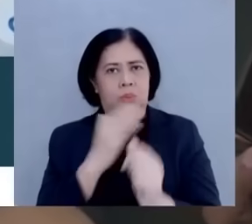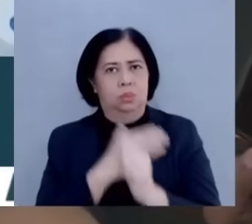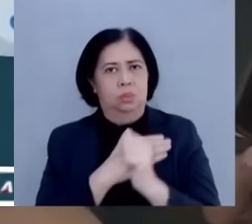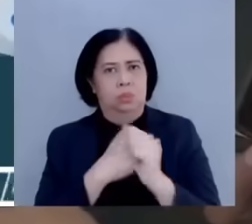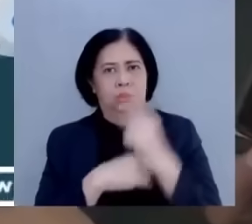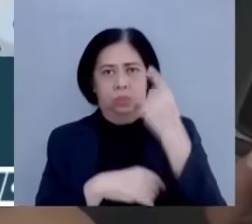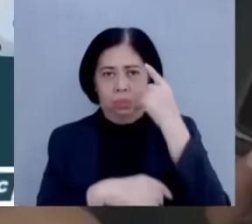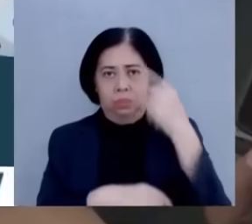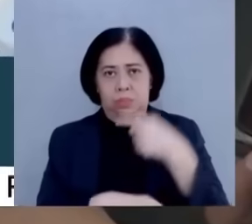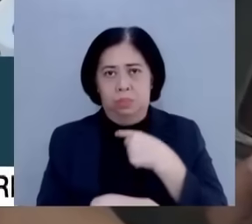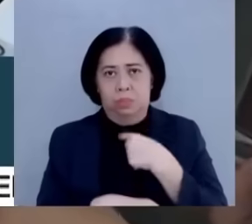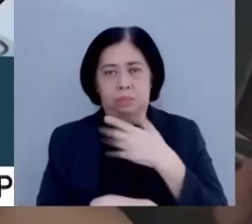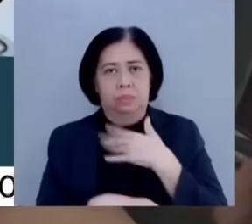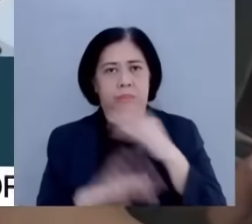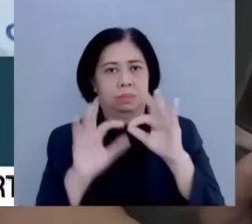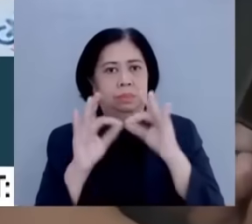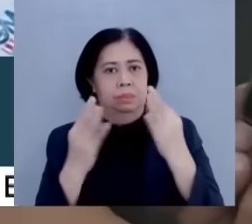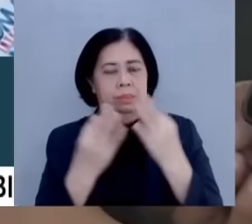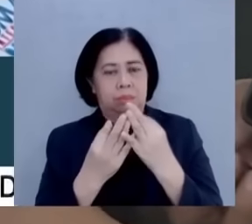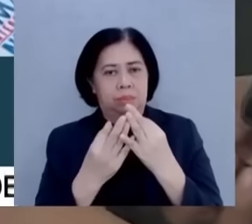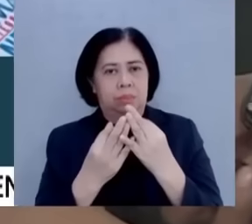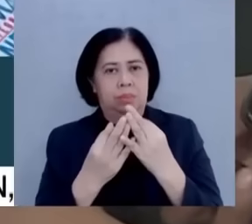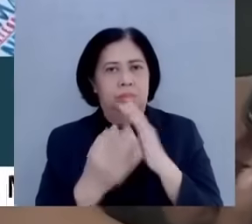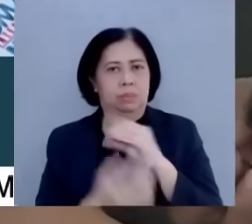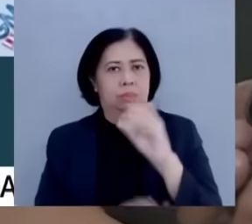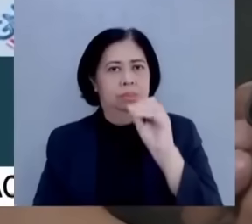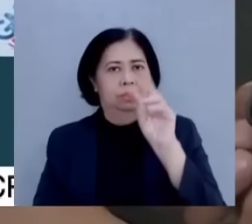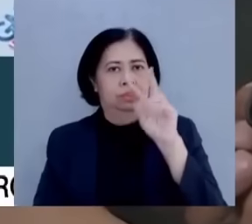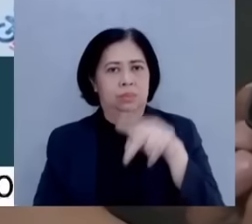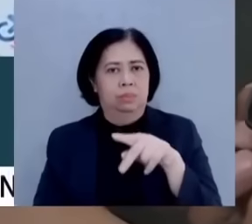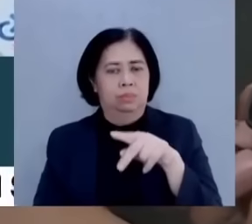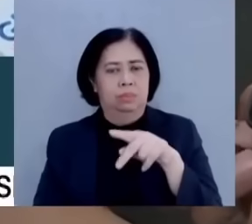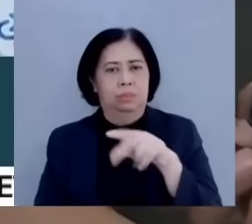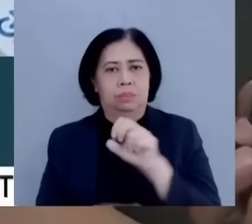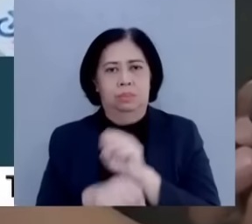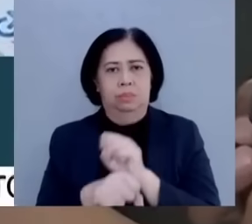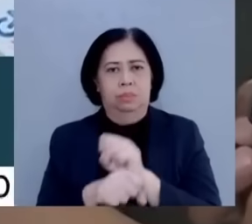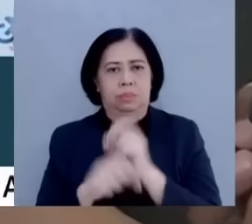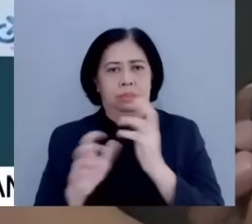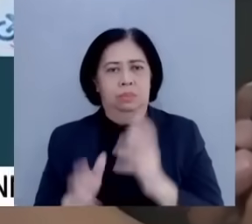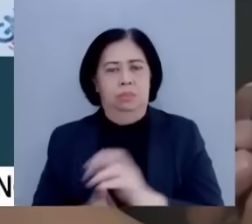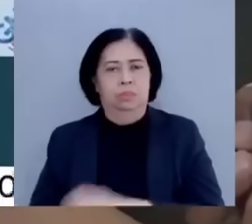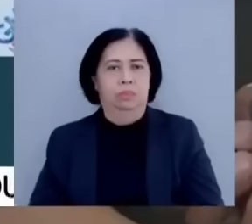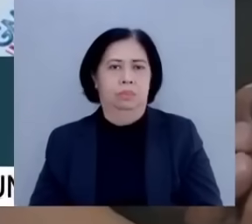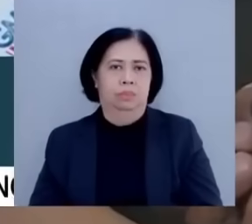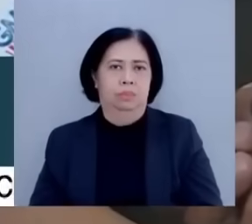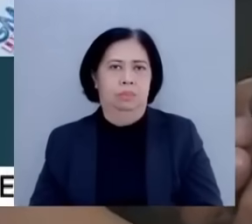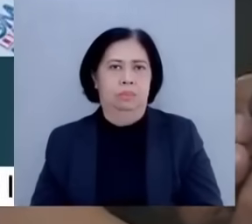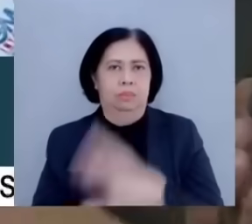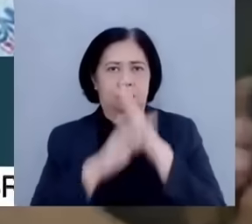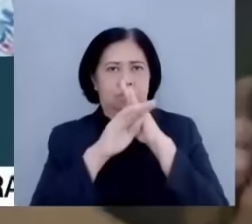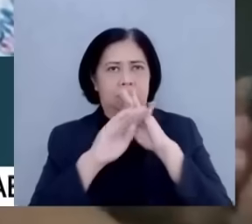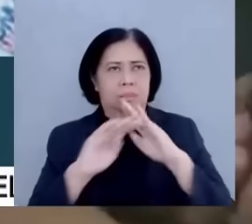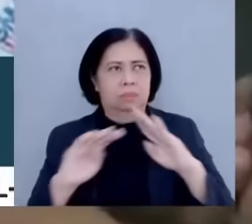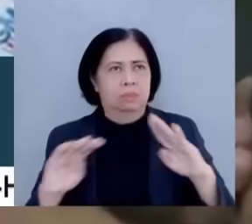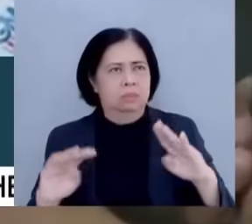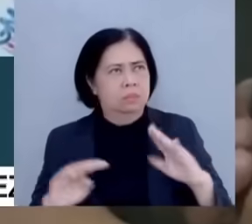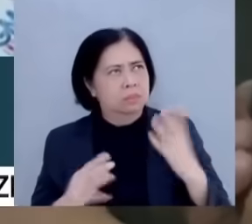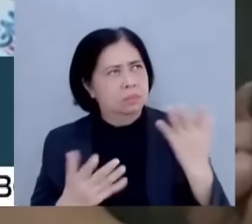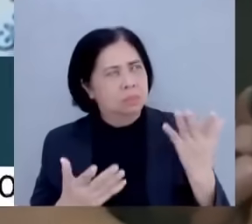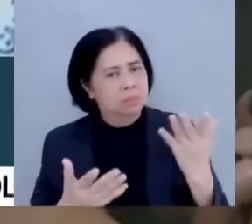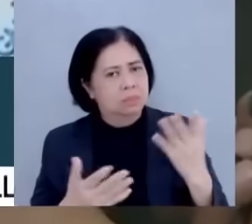my family, and the OVP personnel? The silence.